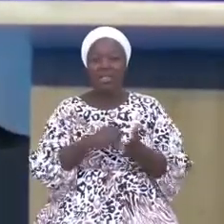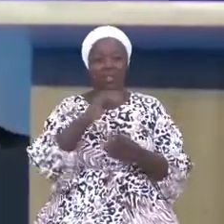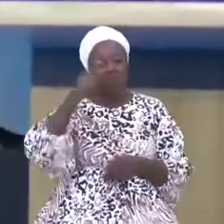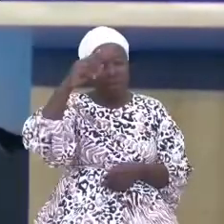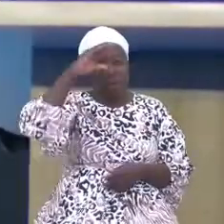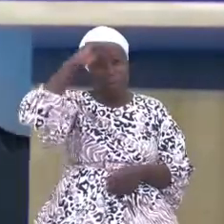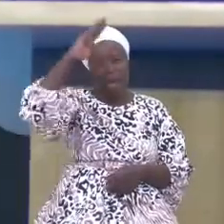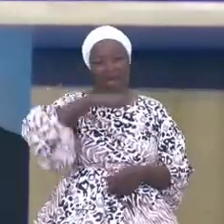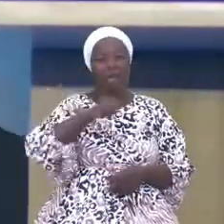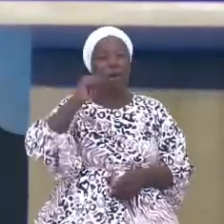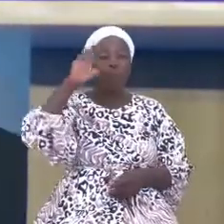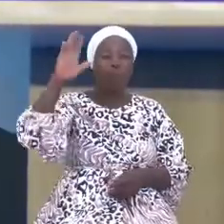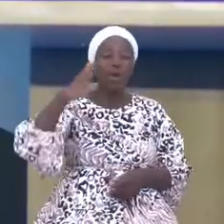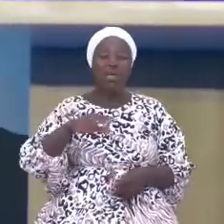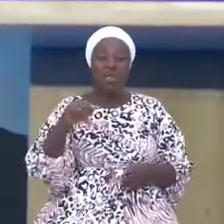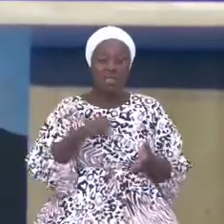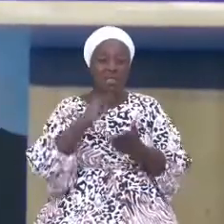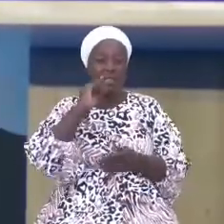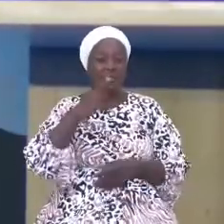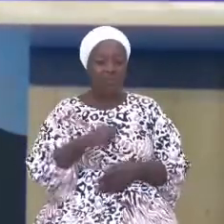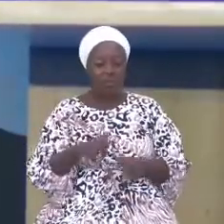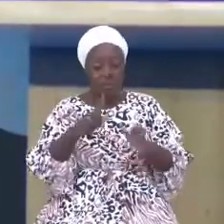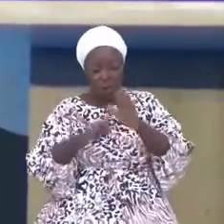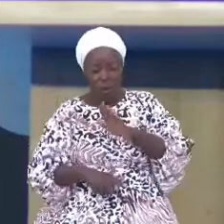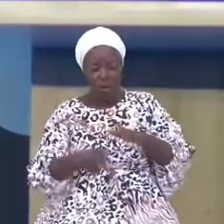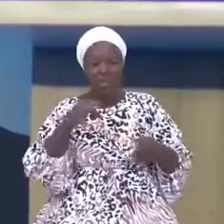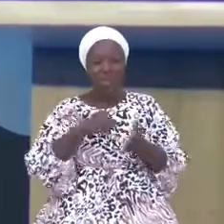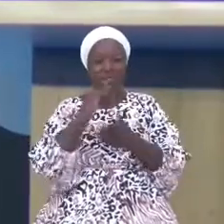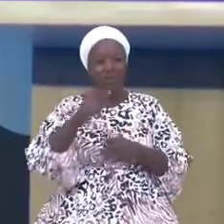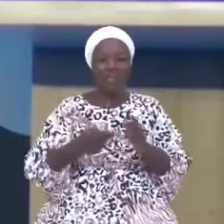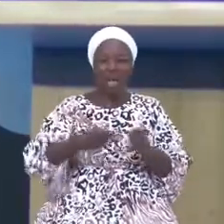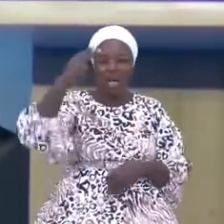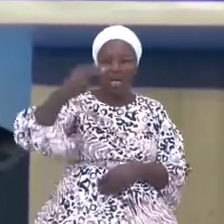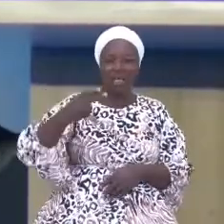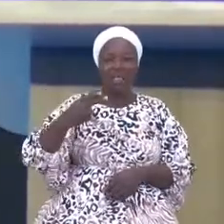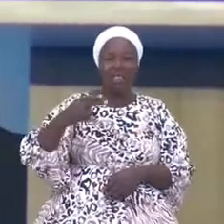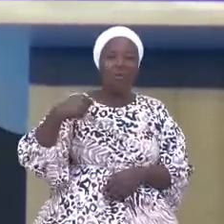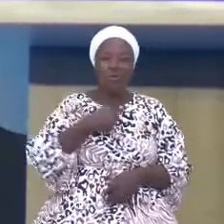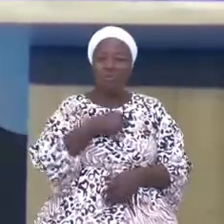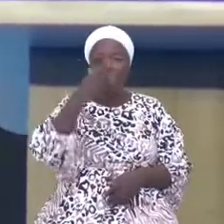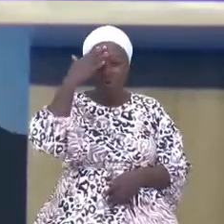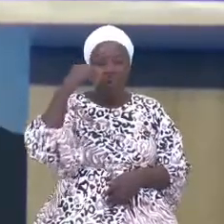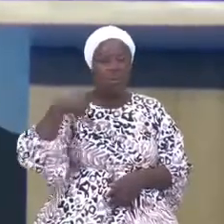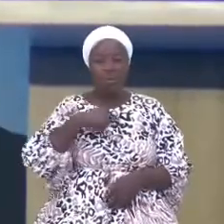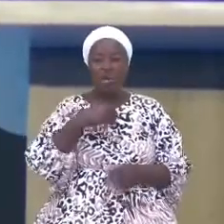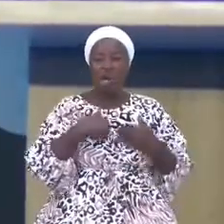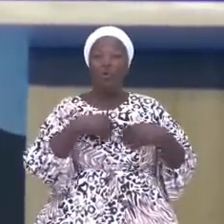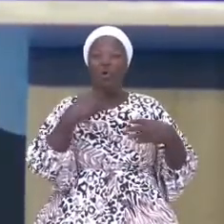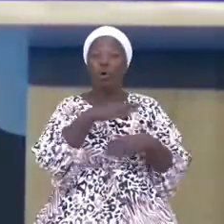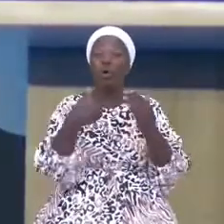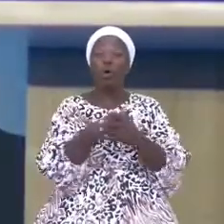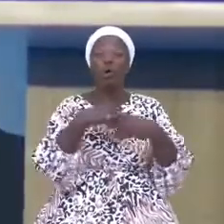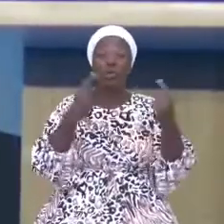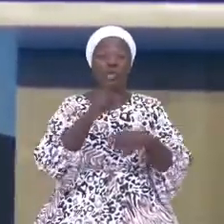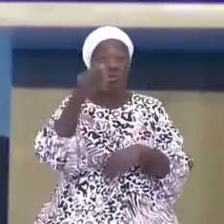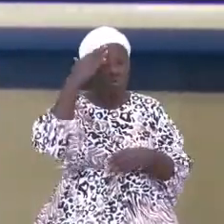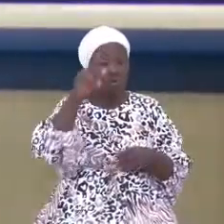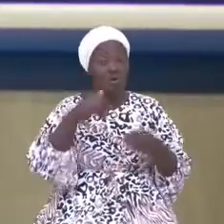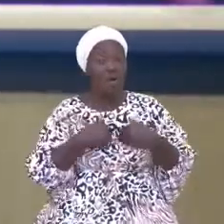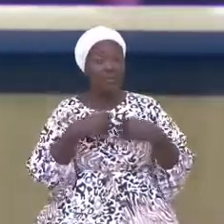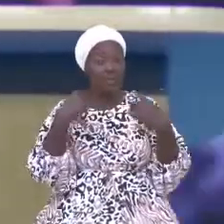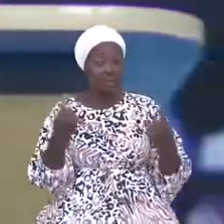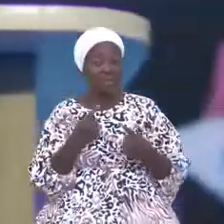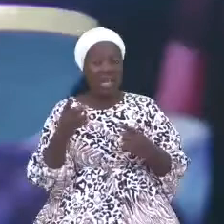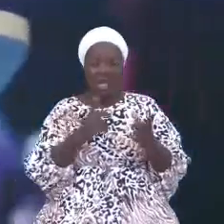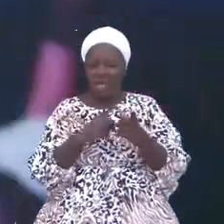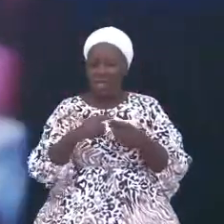and the woman, is for the lowly, is for the high. We know we have all sinned. You know you have sinned,